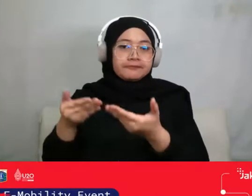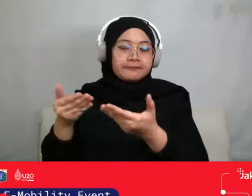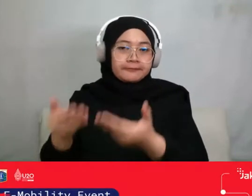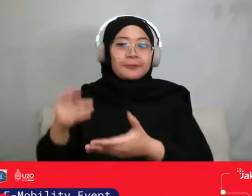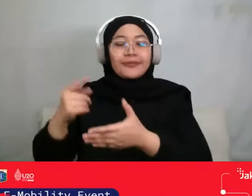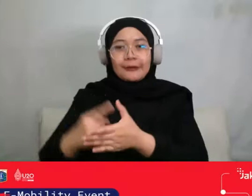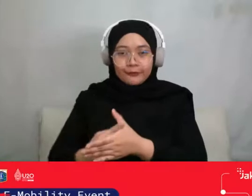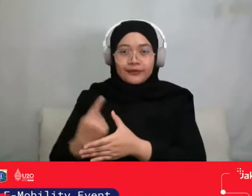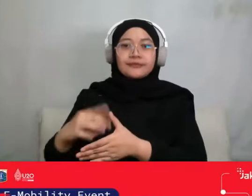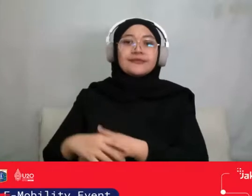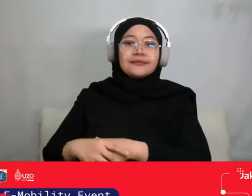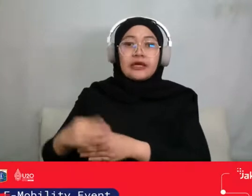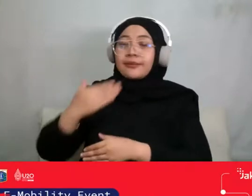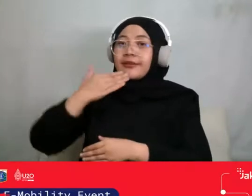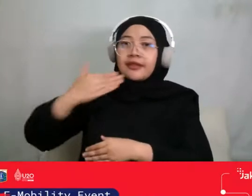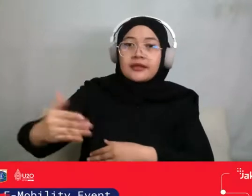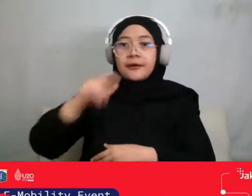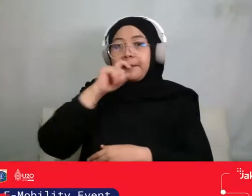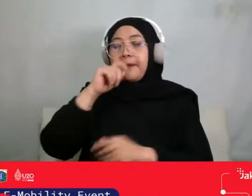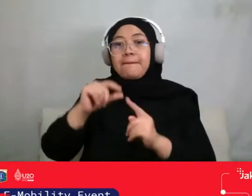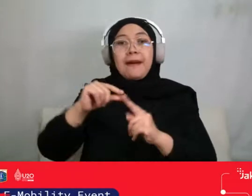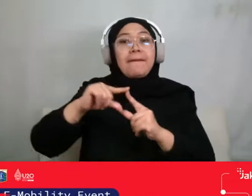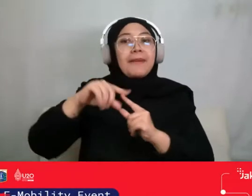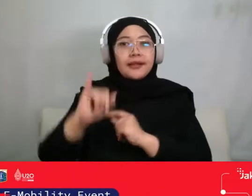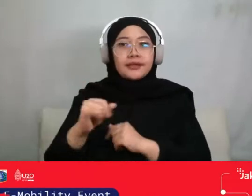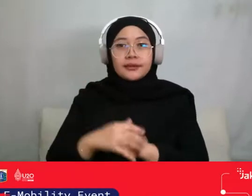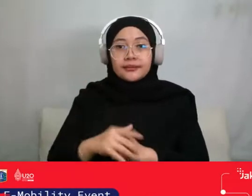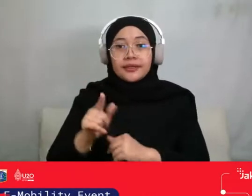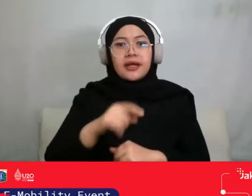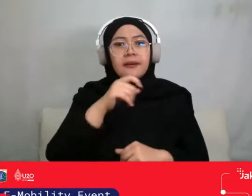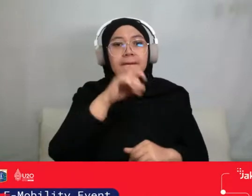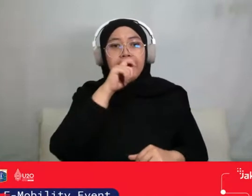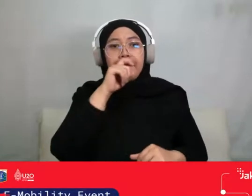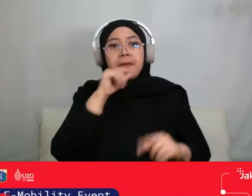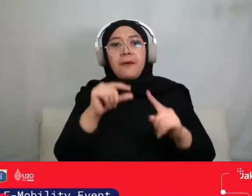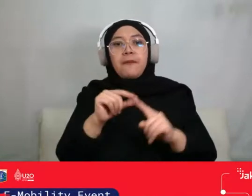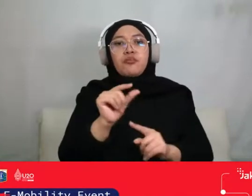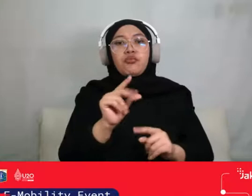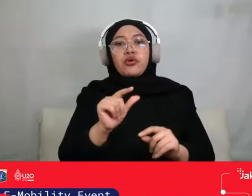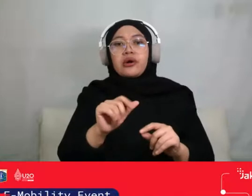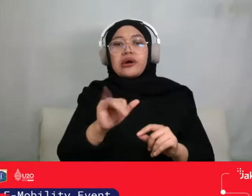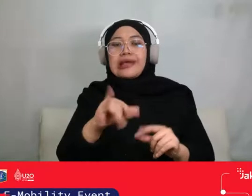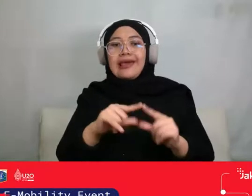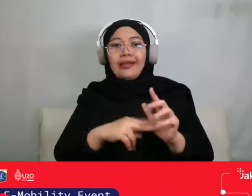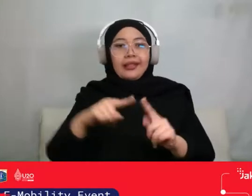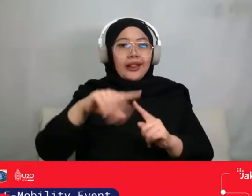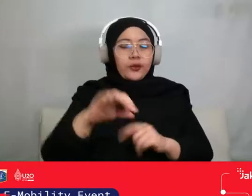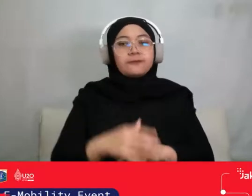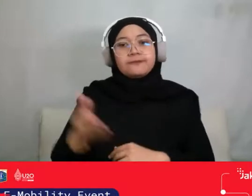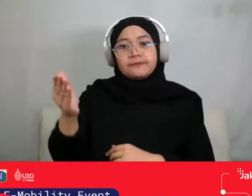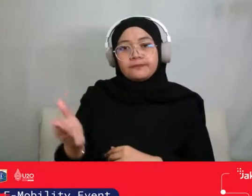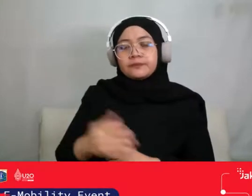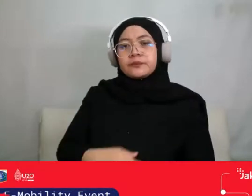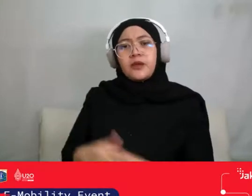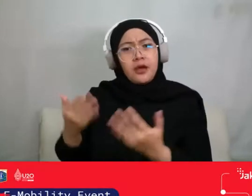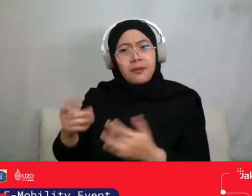the question is from Mr. Purianto. As far as you know, is there any country or cities